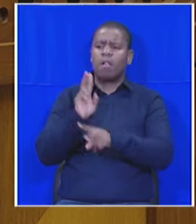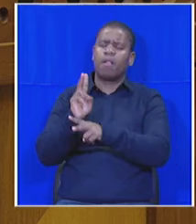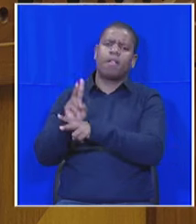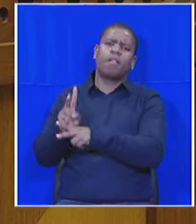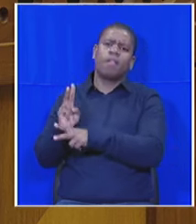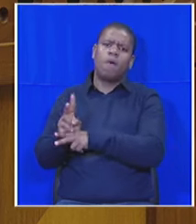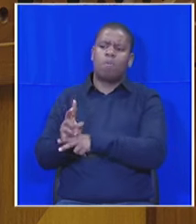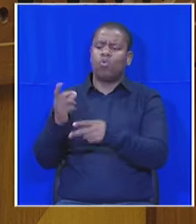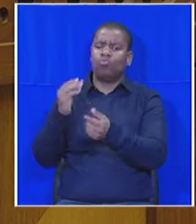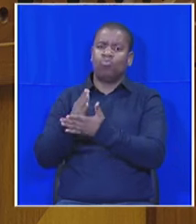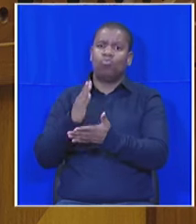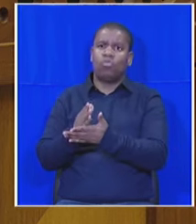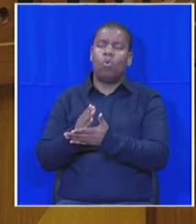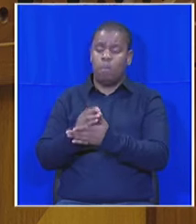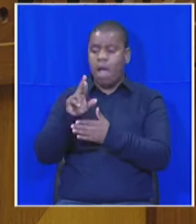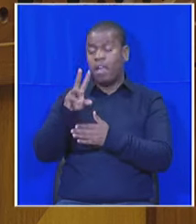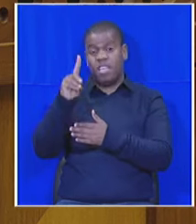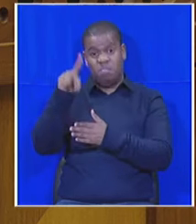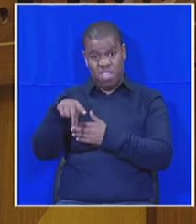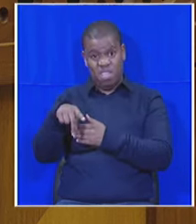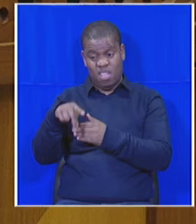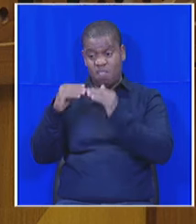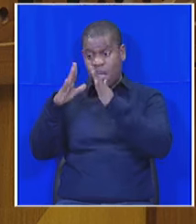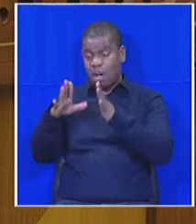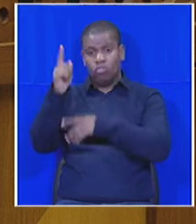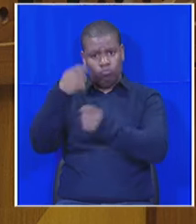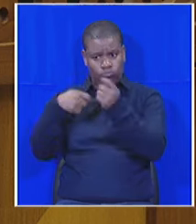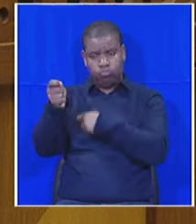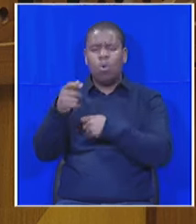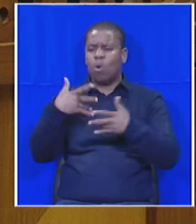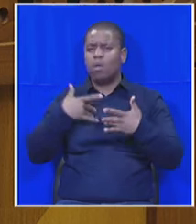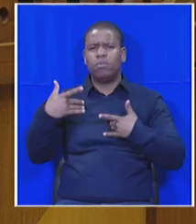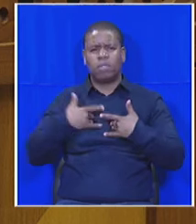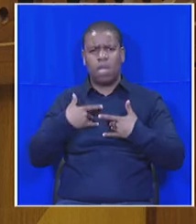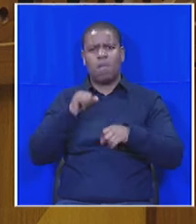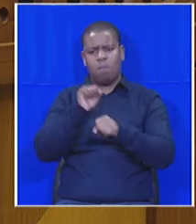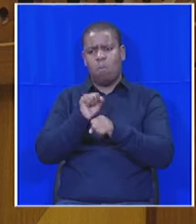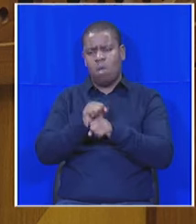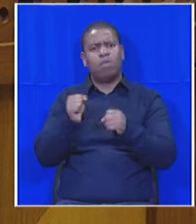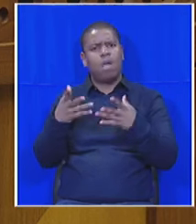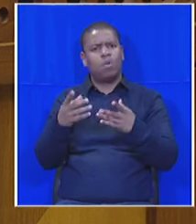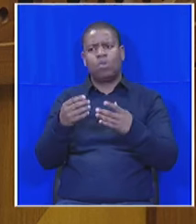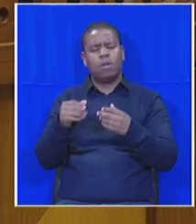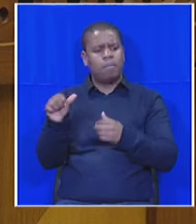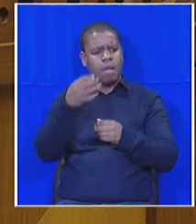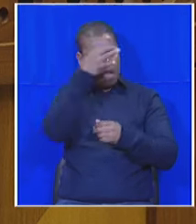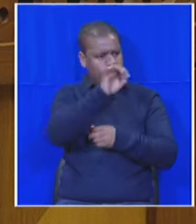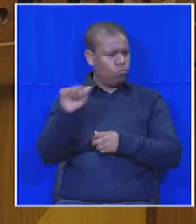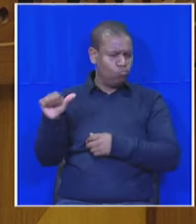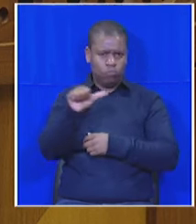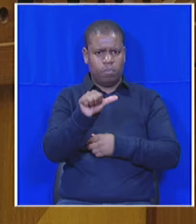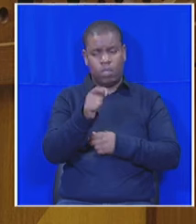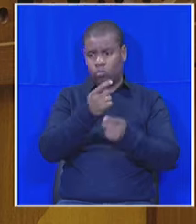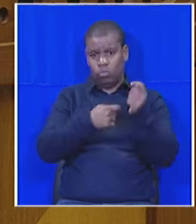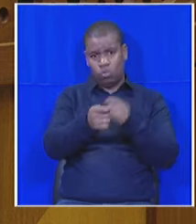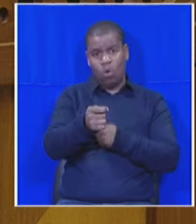place for the sales of RDP houses. There is a concern that the RDP houses are not being sold back to government, and houses